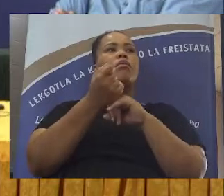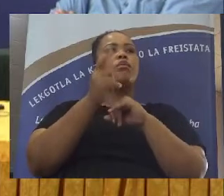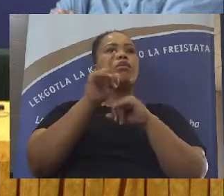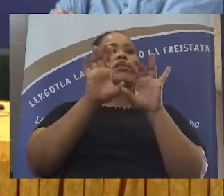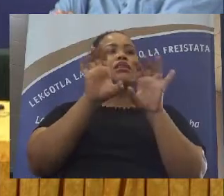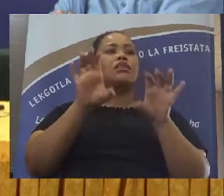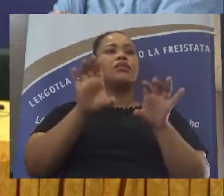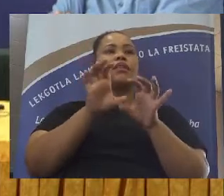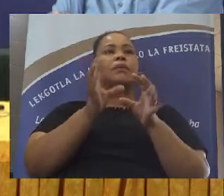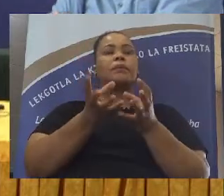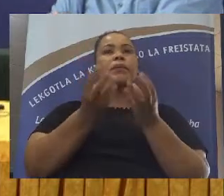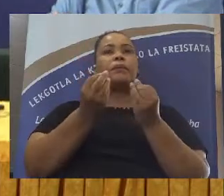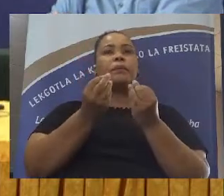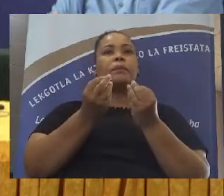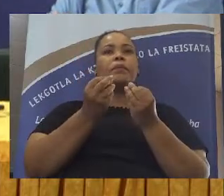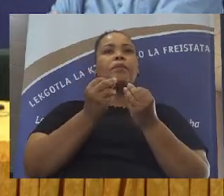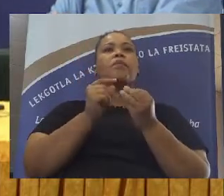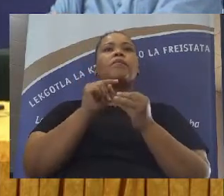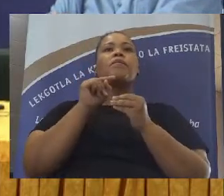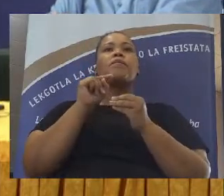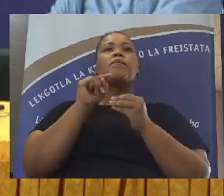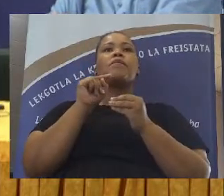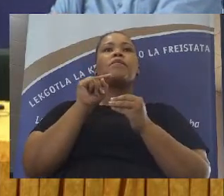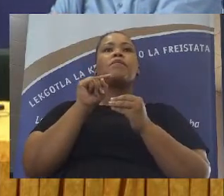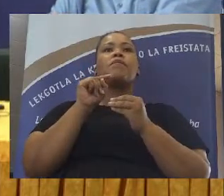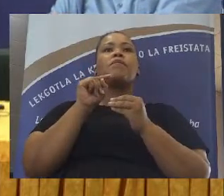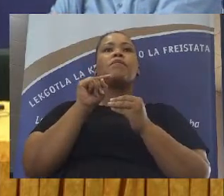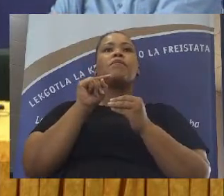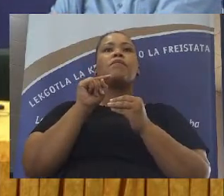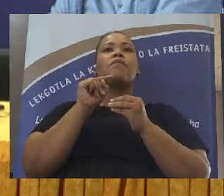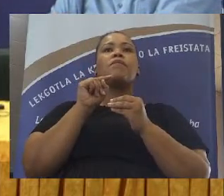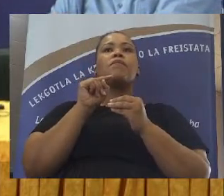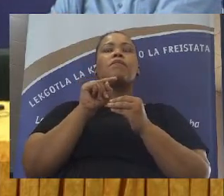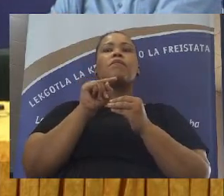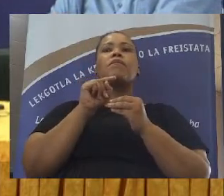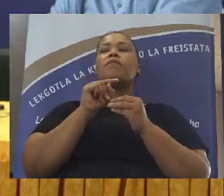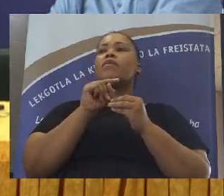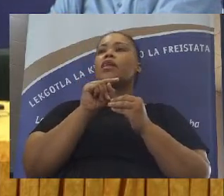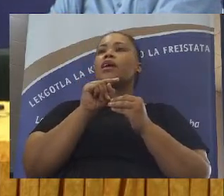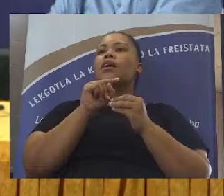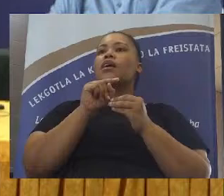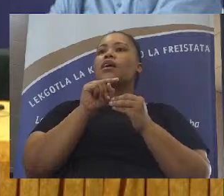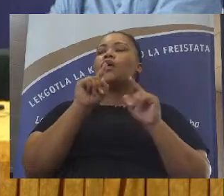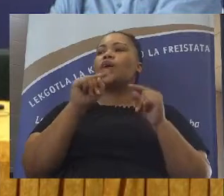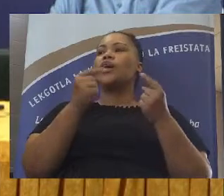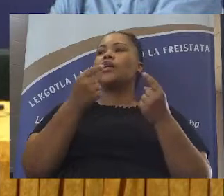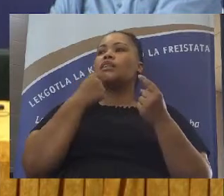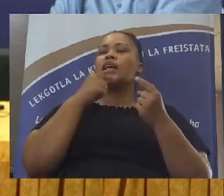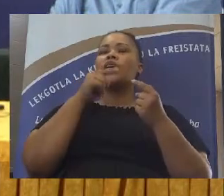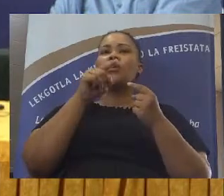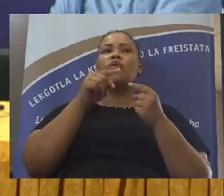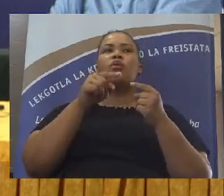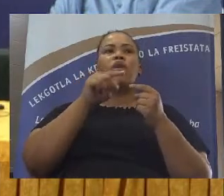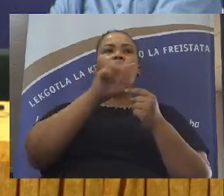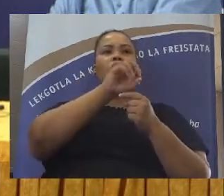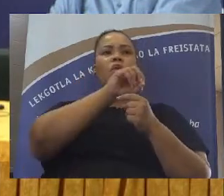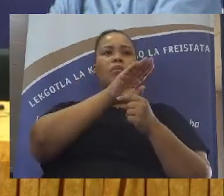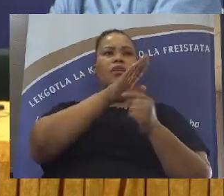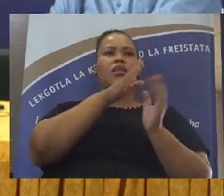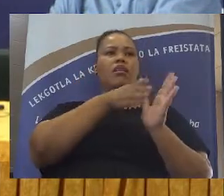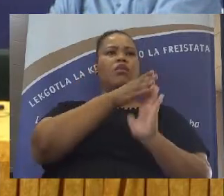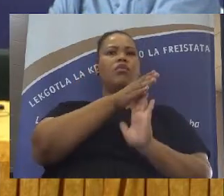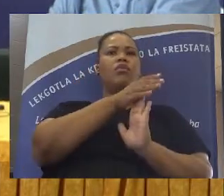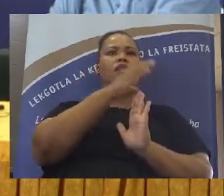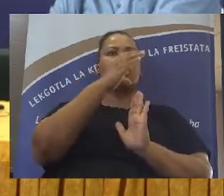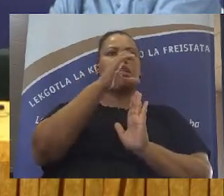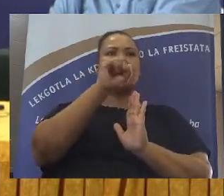be able to get. And that is also, it's unacceptable that you must go to Bloemfontein to get a